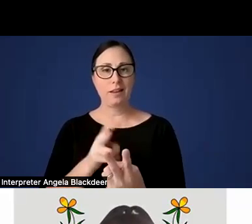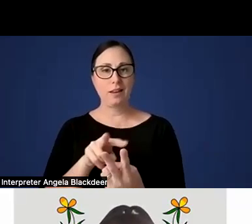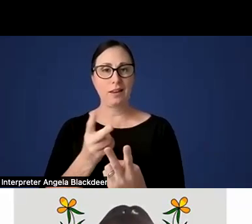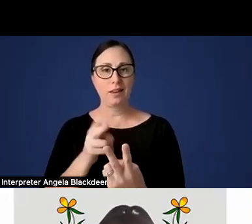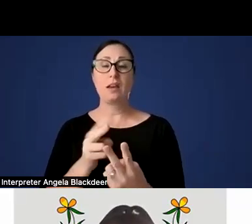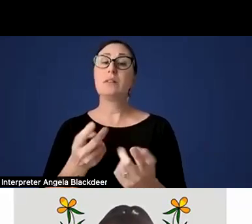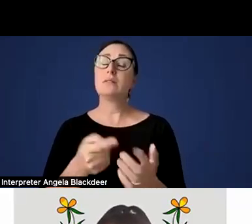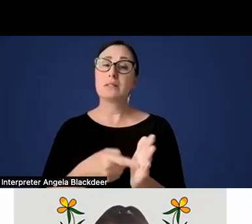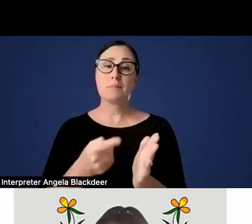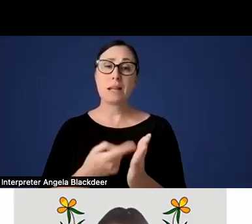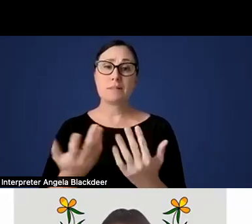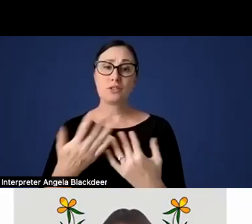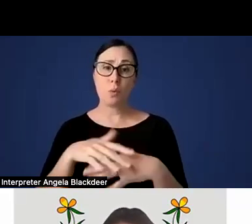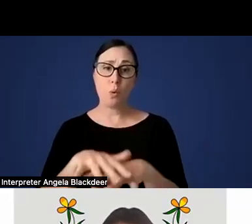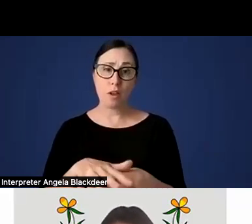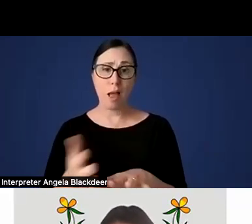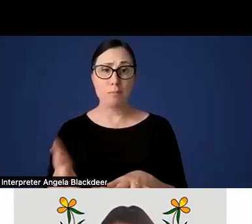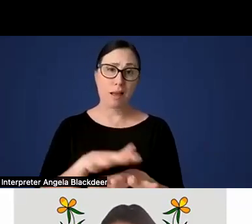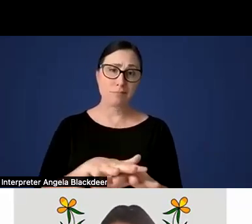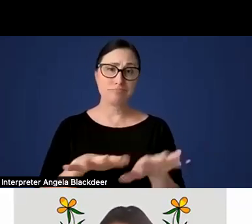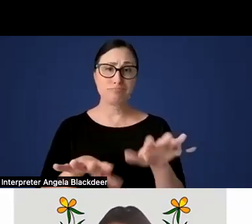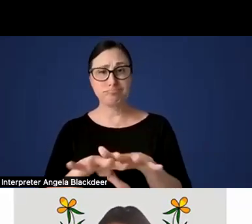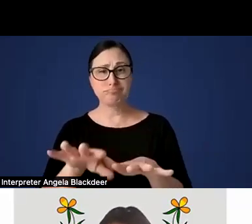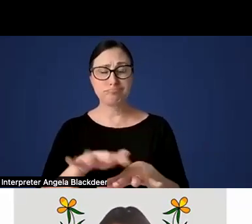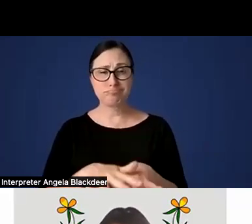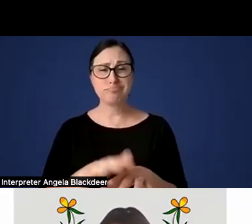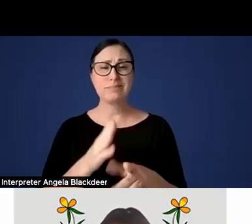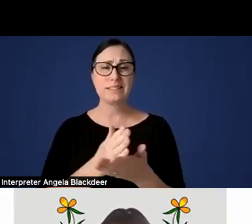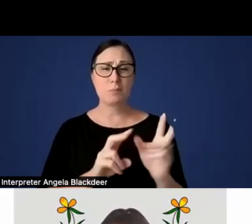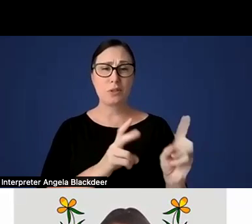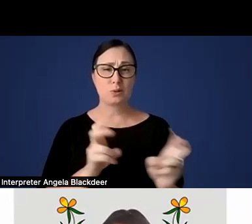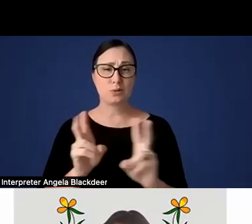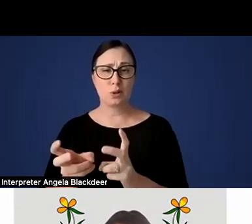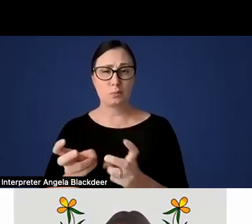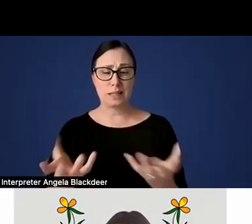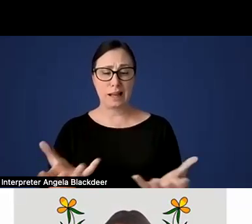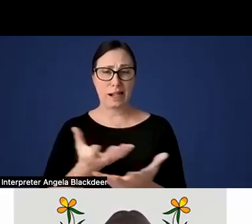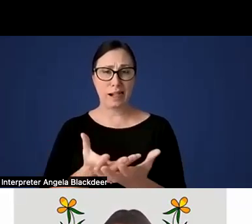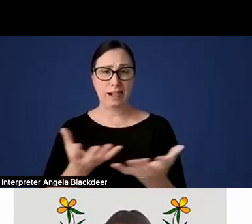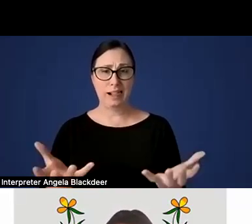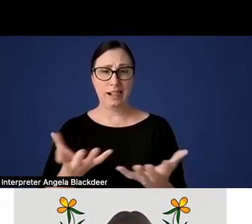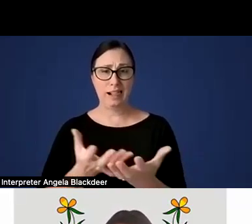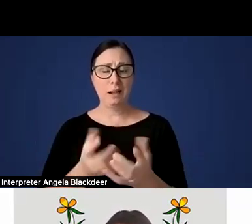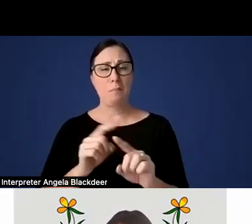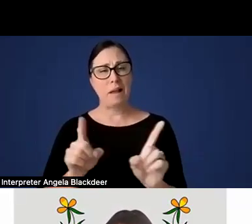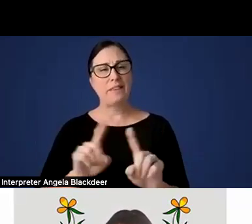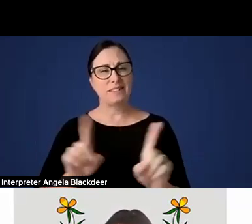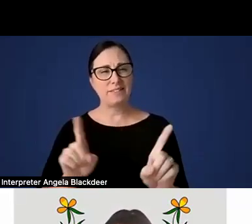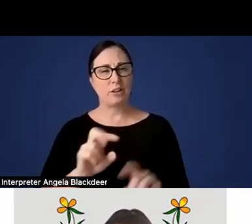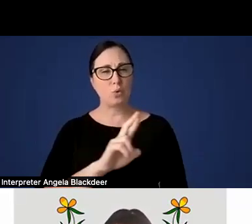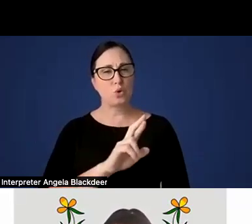overlap. But, I was thinking a lot about this today, right? Like root causes. So we're talking